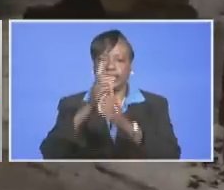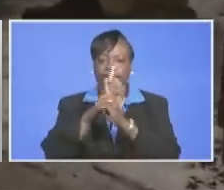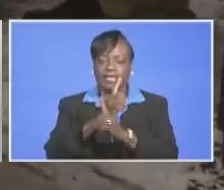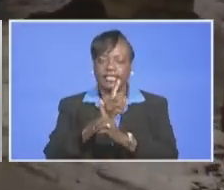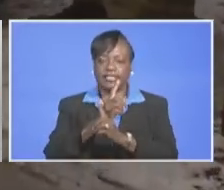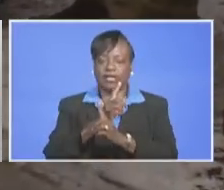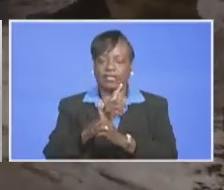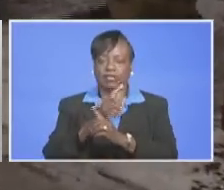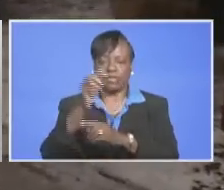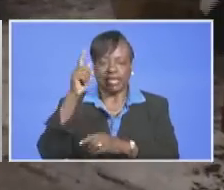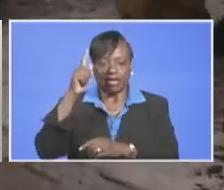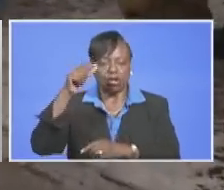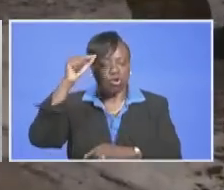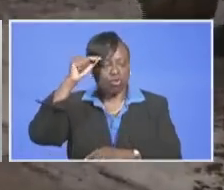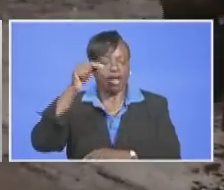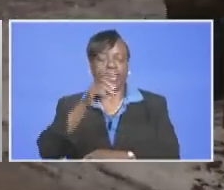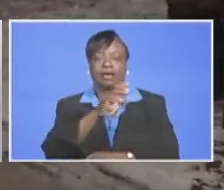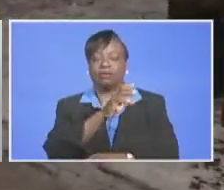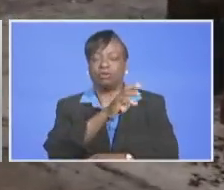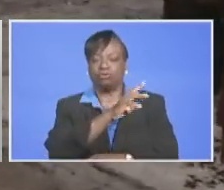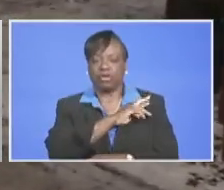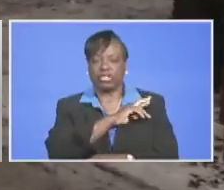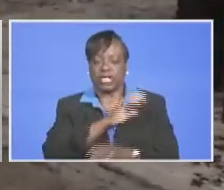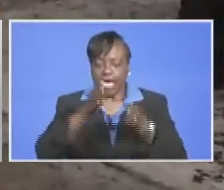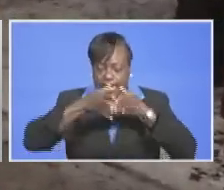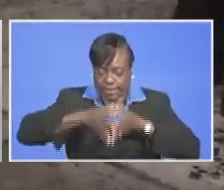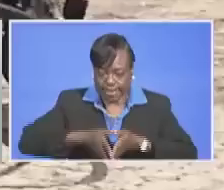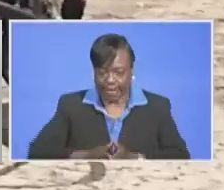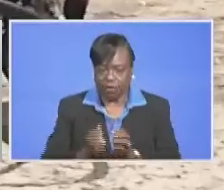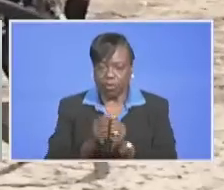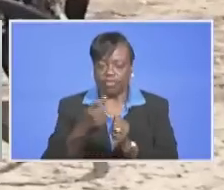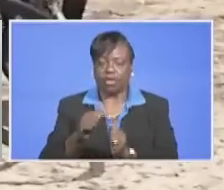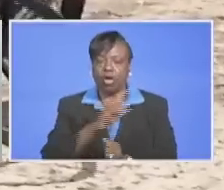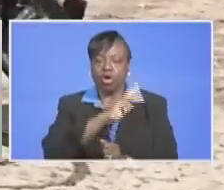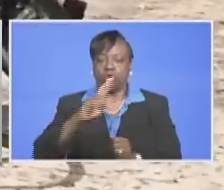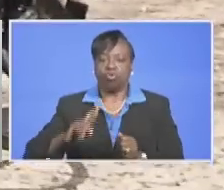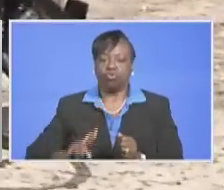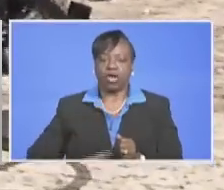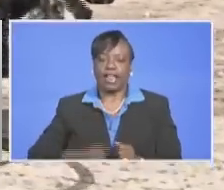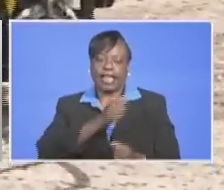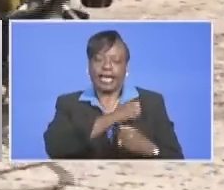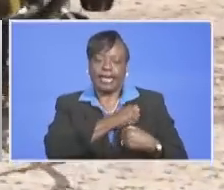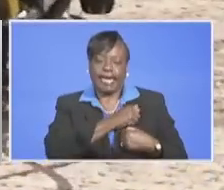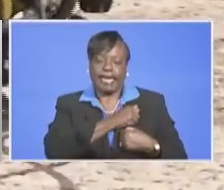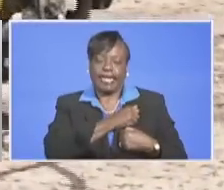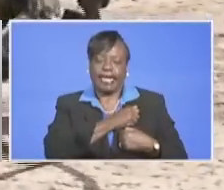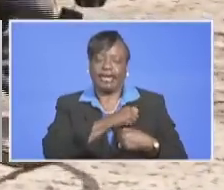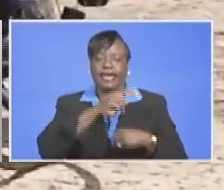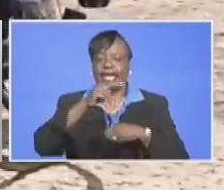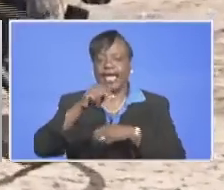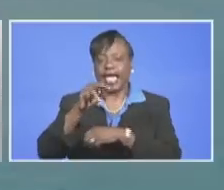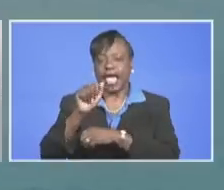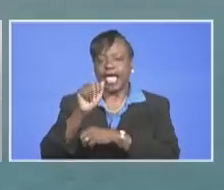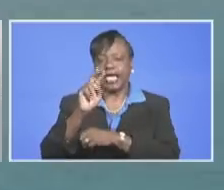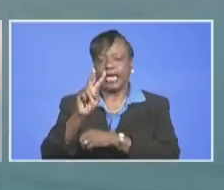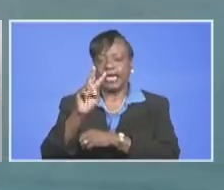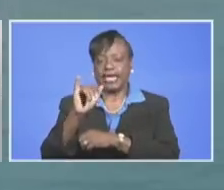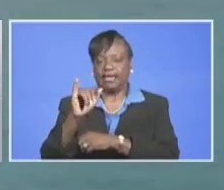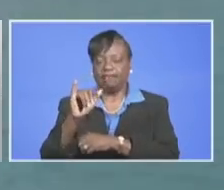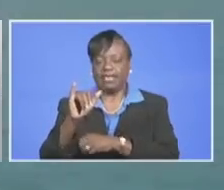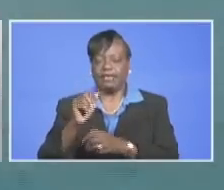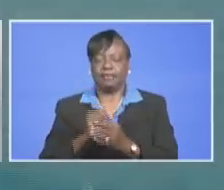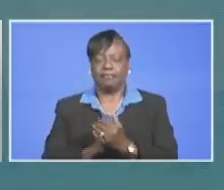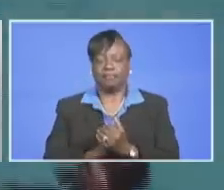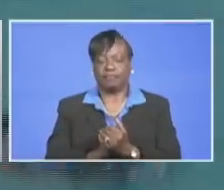Richards, a diver with the Royal Canadian Navy, provided further details on the land and sea exercise as well as the